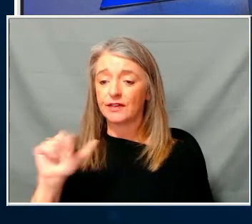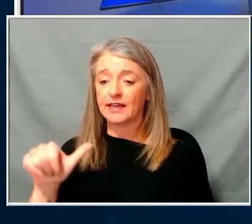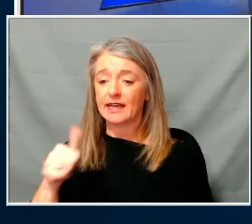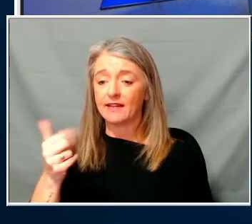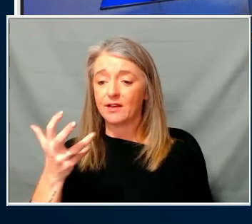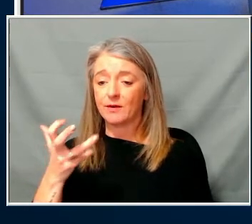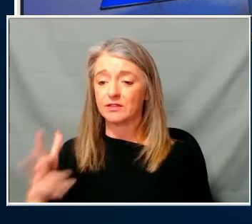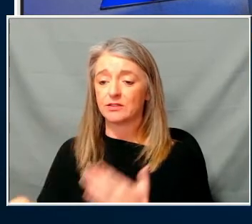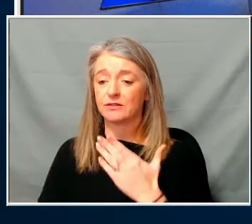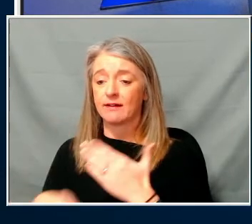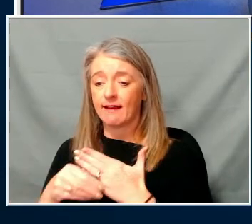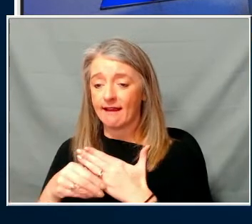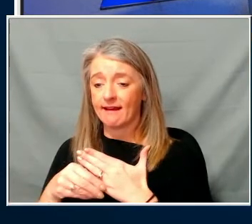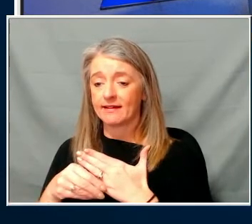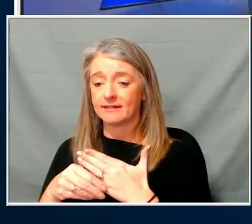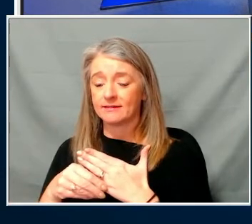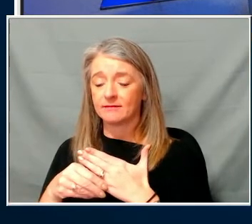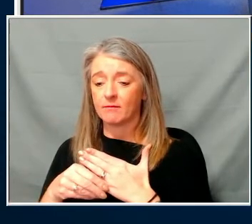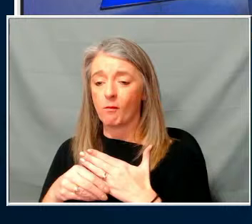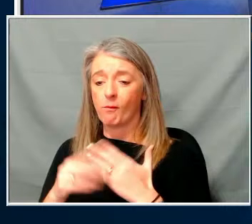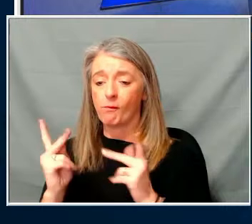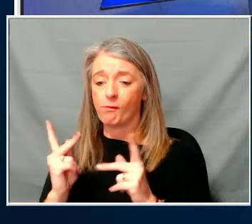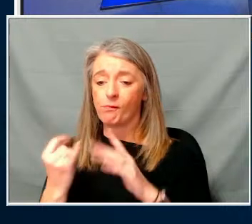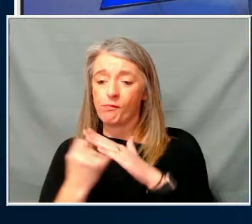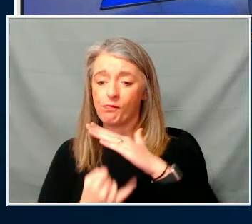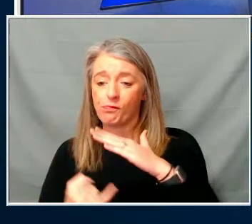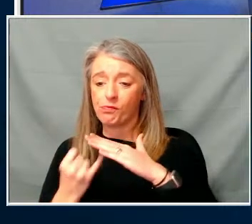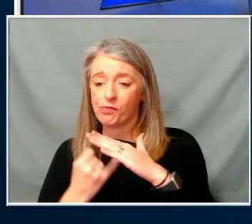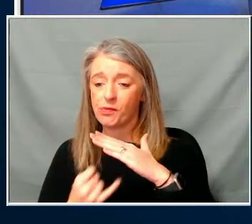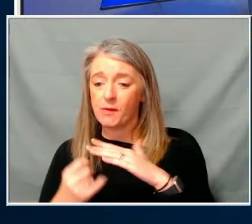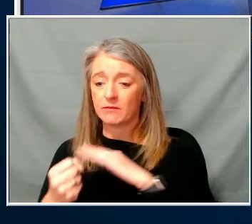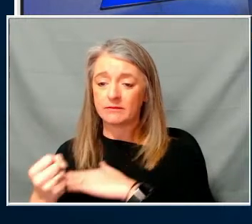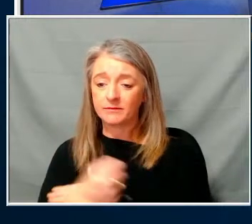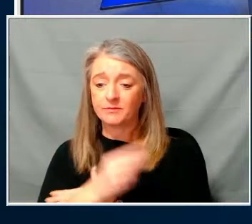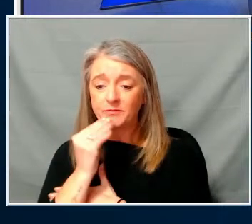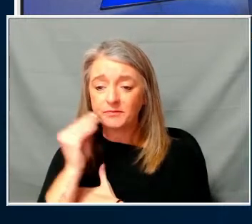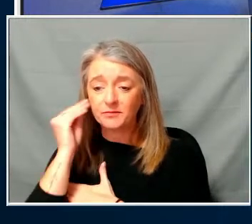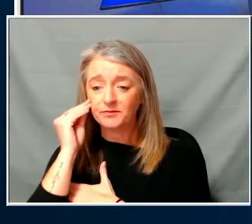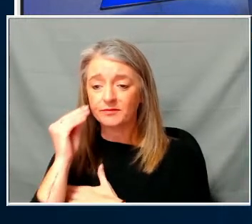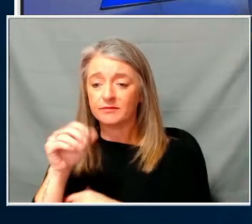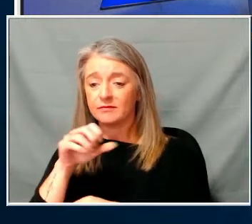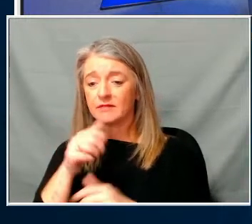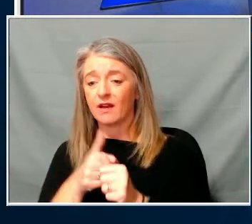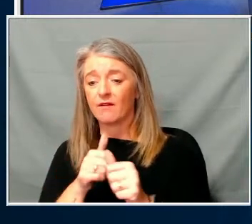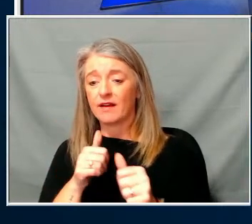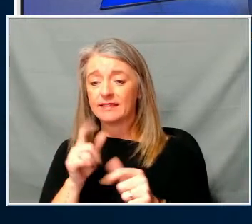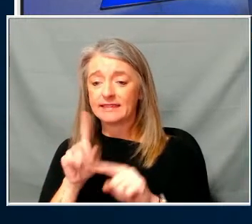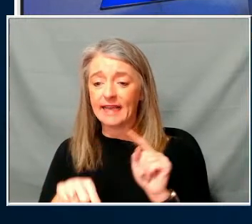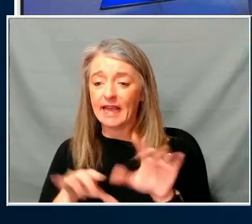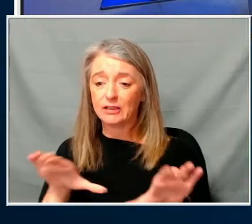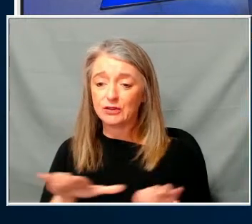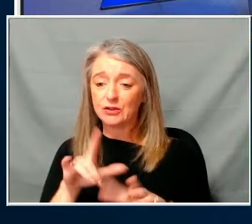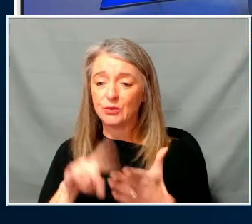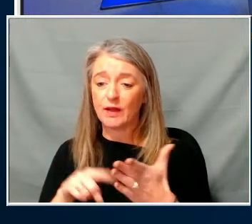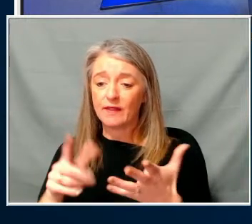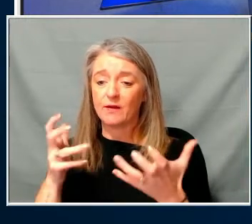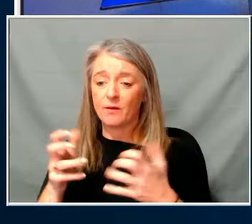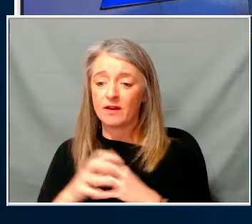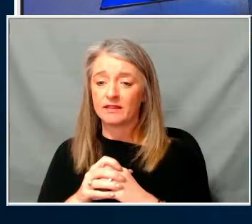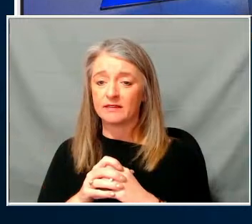fear for folks who are at home, getting away from those habits and the things that they love. I mean, what kind of things are you willing to share that maybe